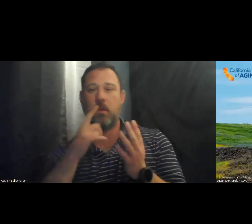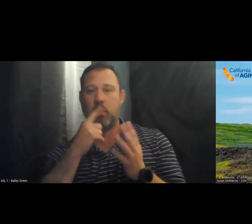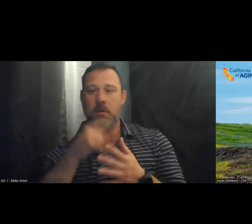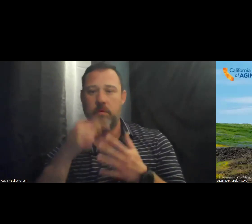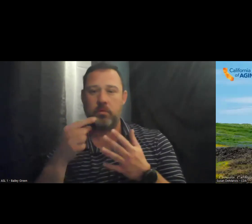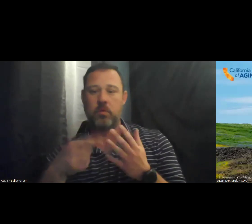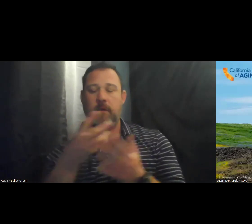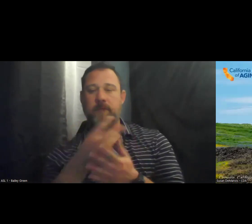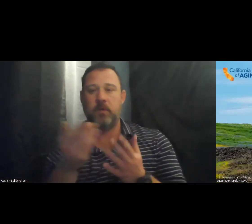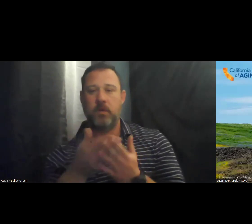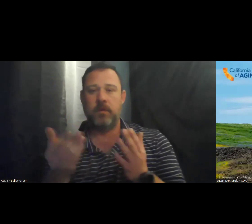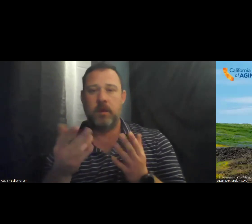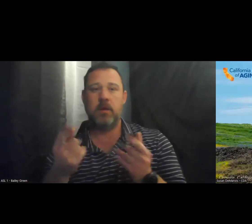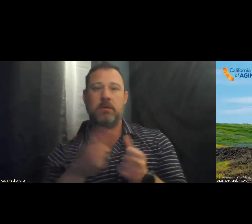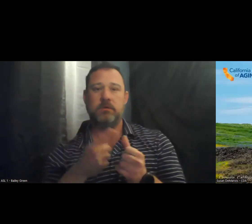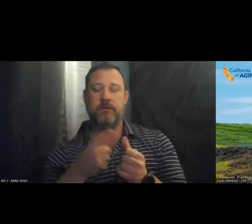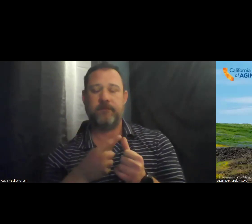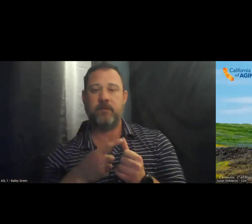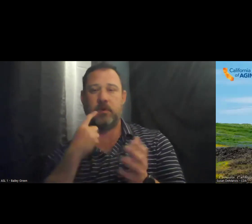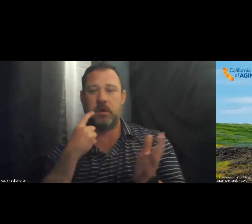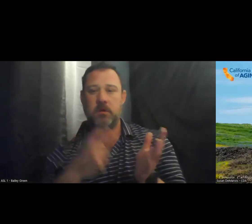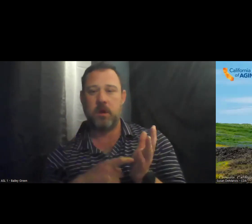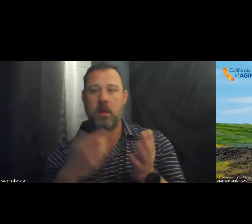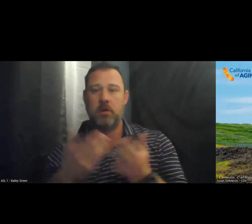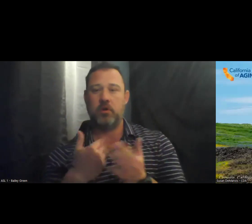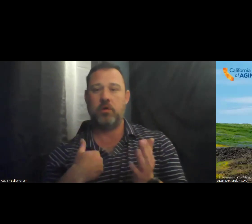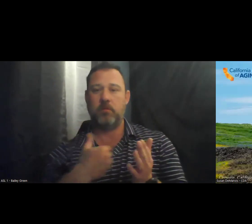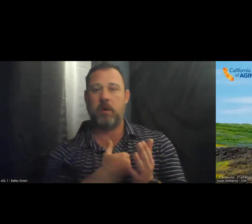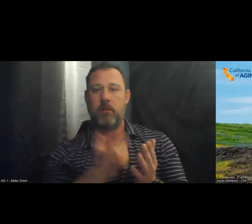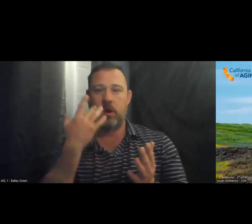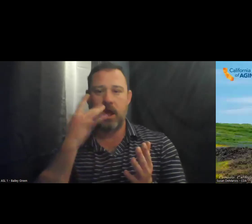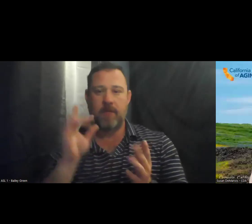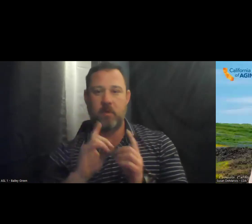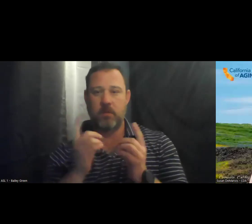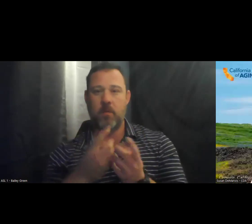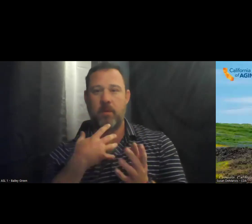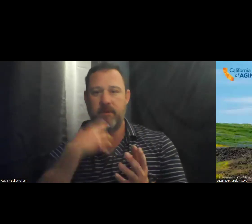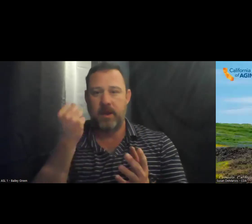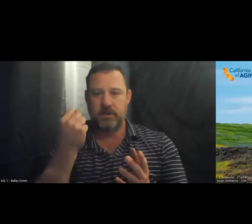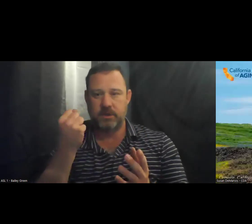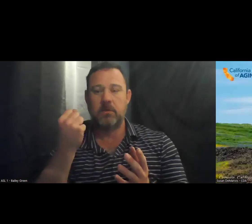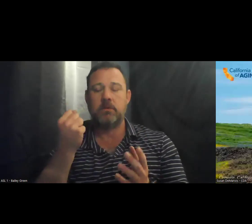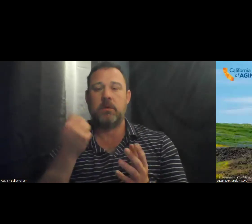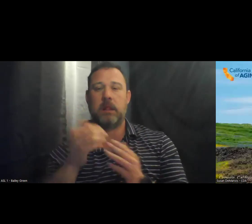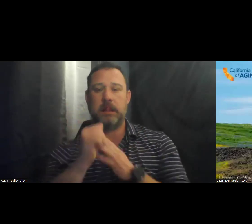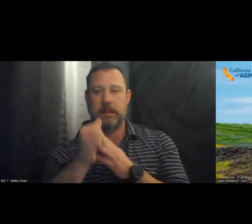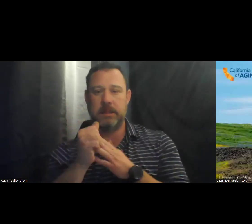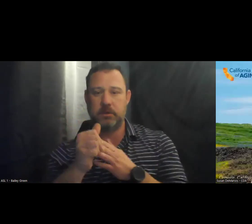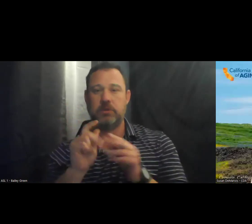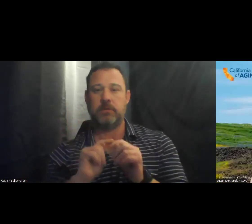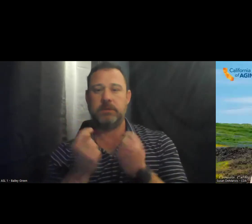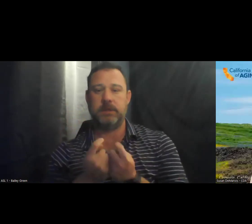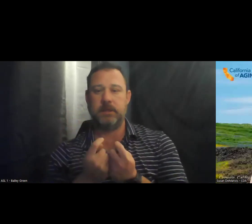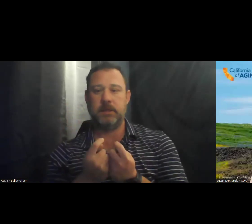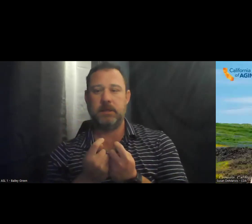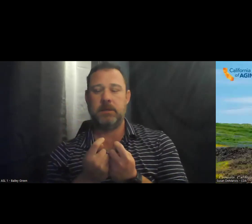through a few things. I want to first acknowledge a new member of the California Department of Aging's leadership team.